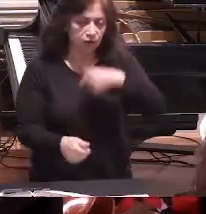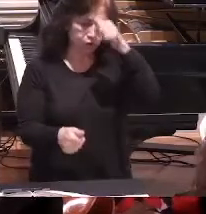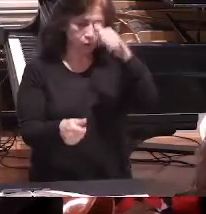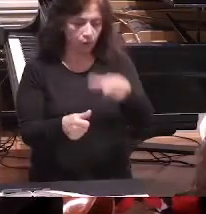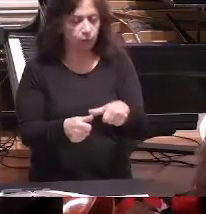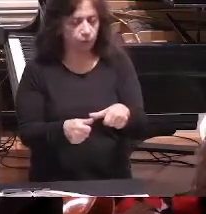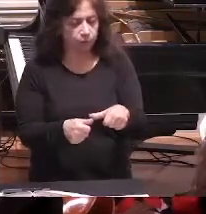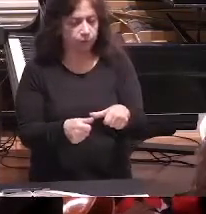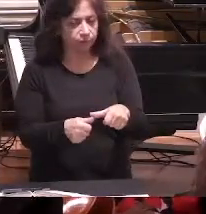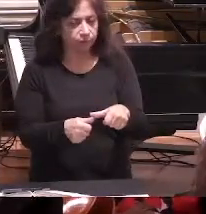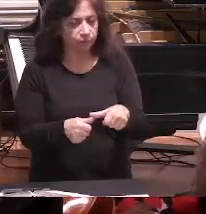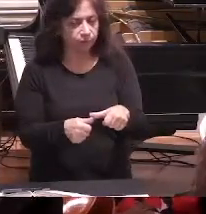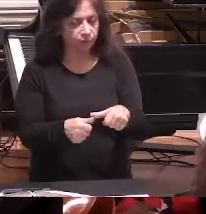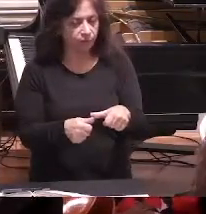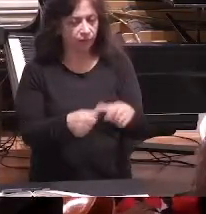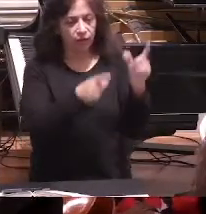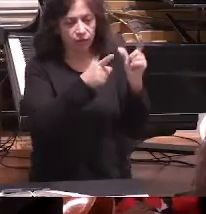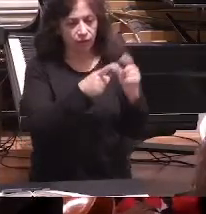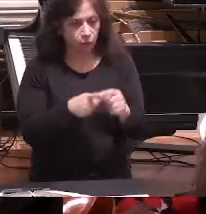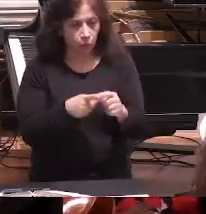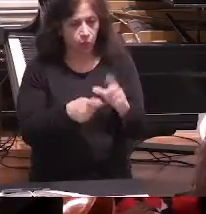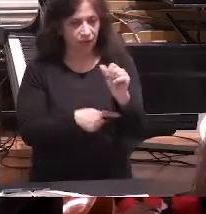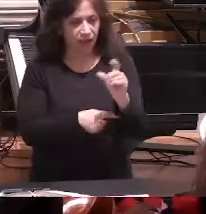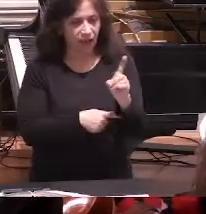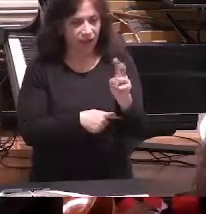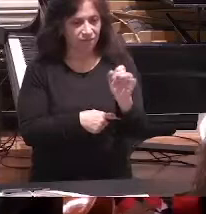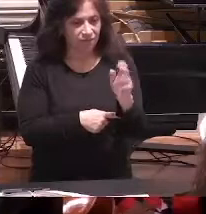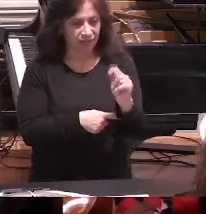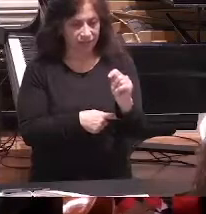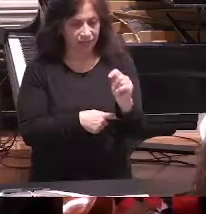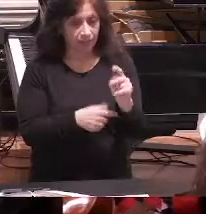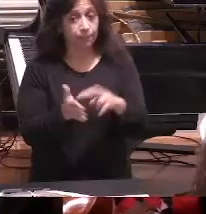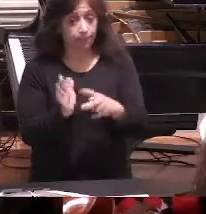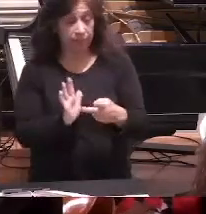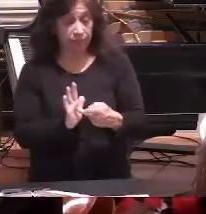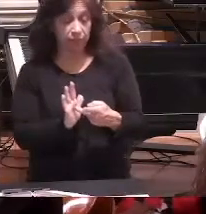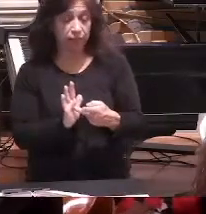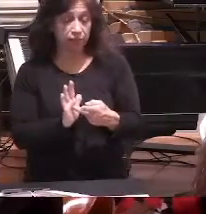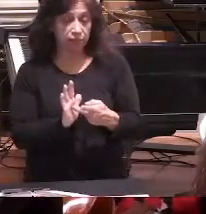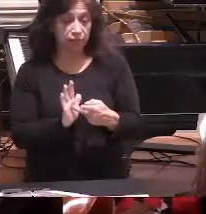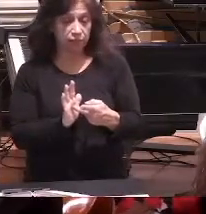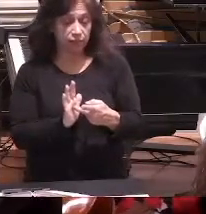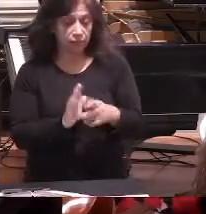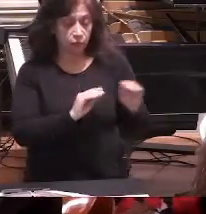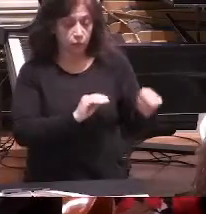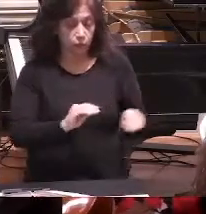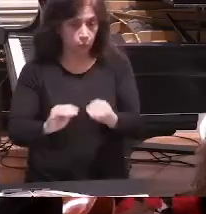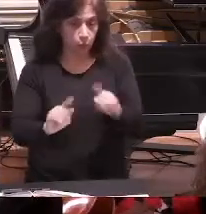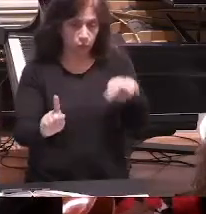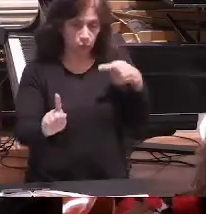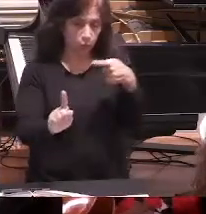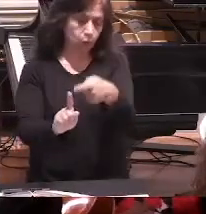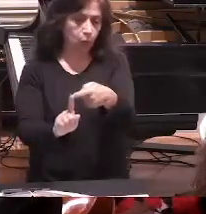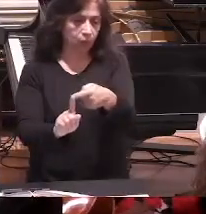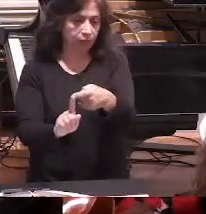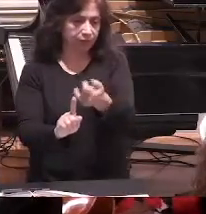reminded that the word Advent really means to move towards something